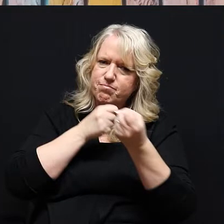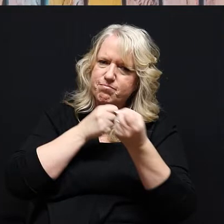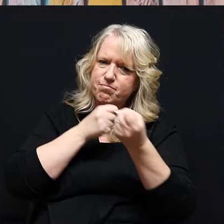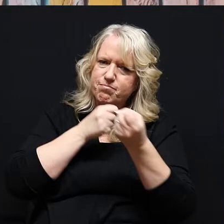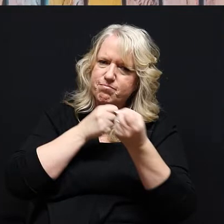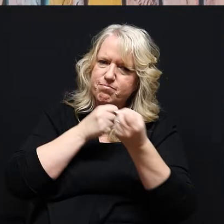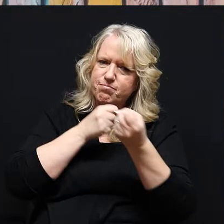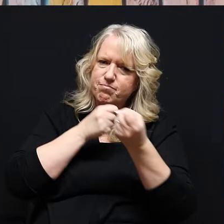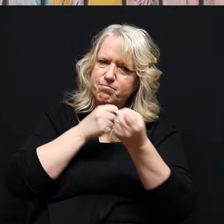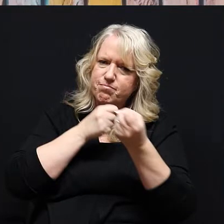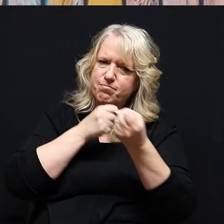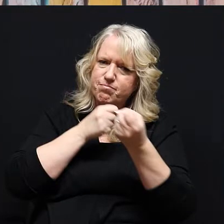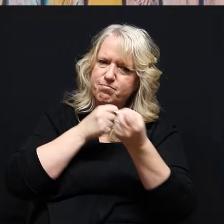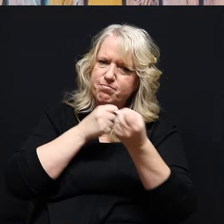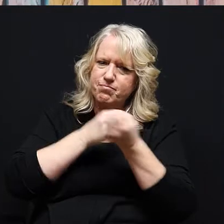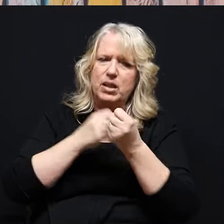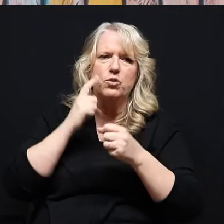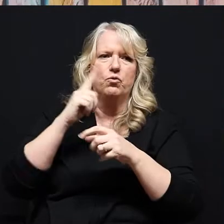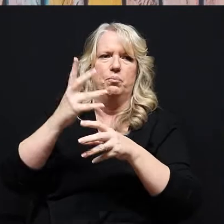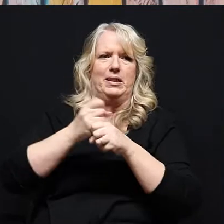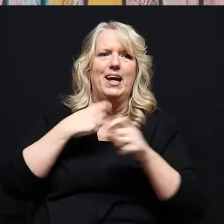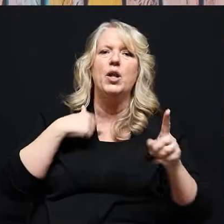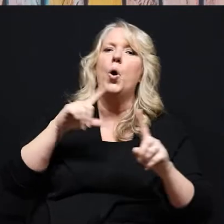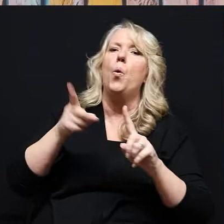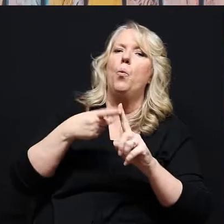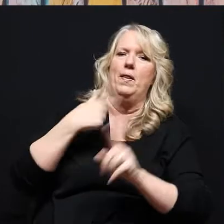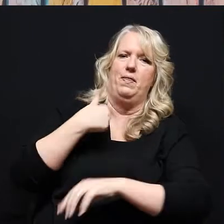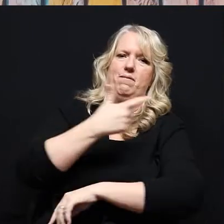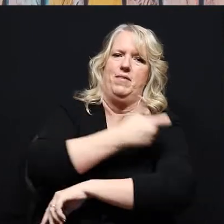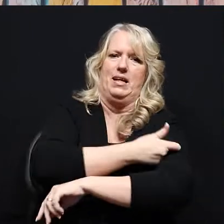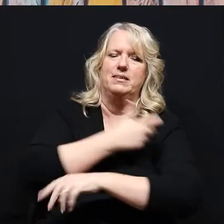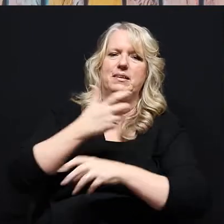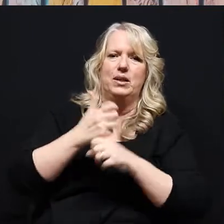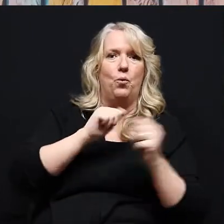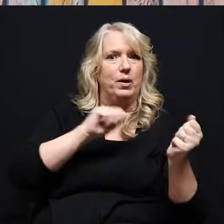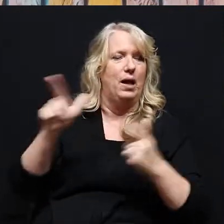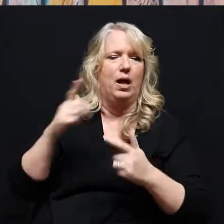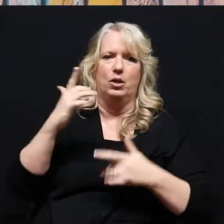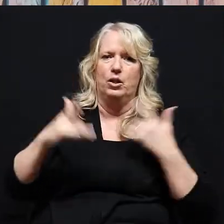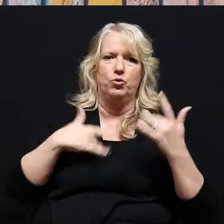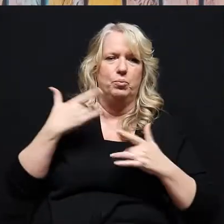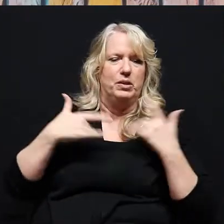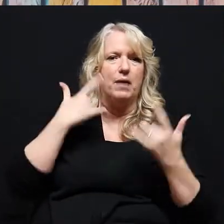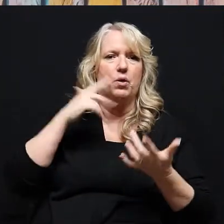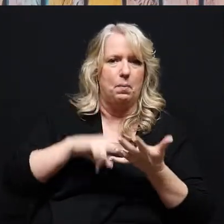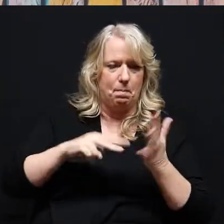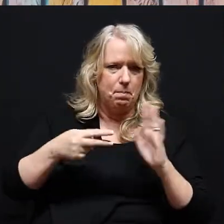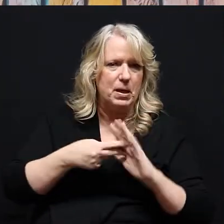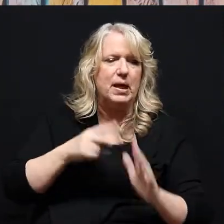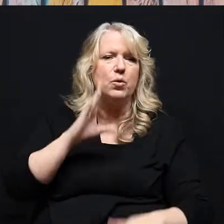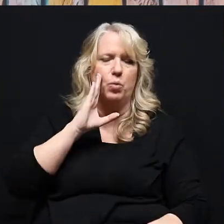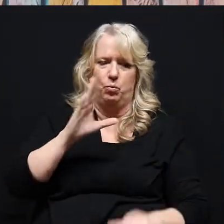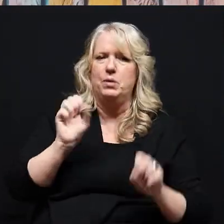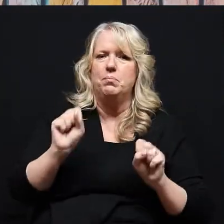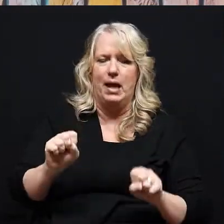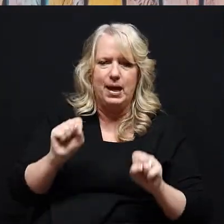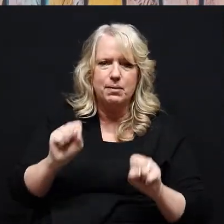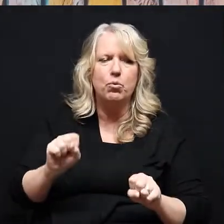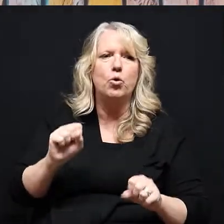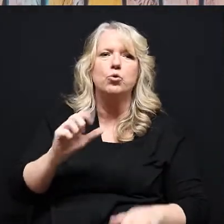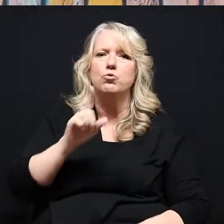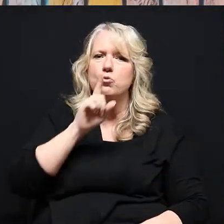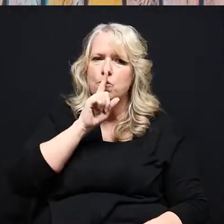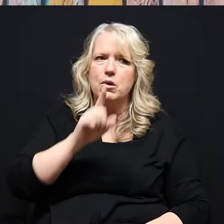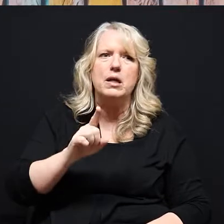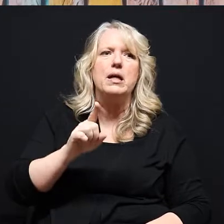She stands outside in front of the mural. When the vaccine came, we all got super excited because that meant that we were going to be able to actually